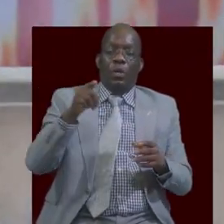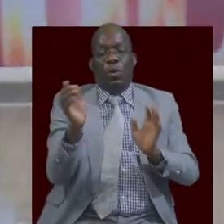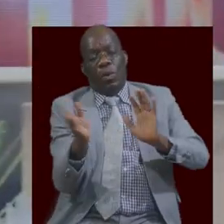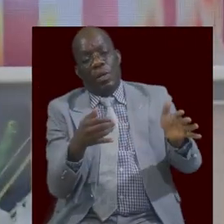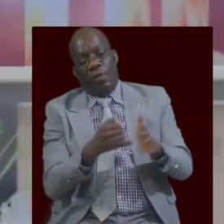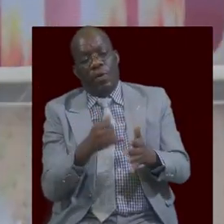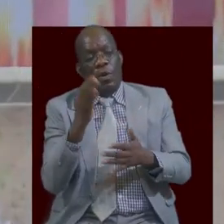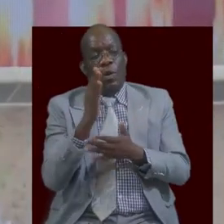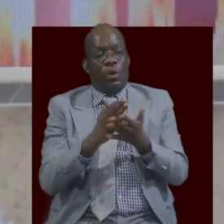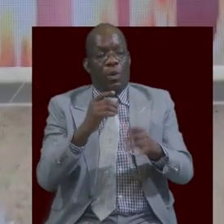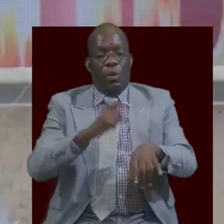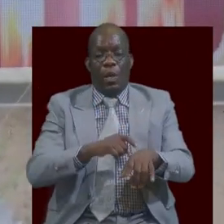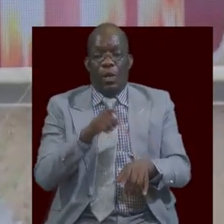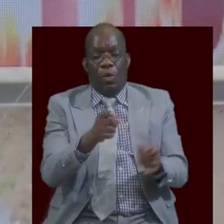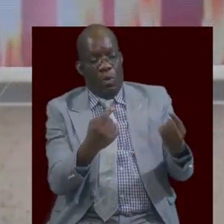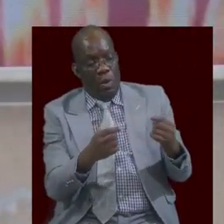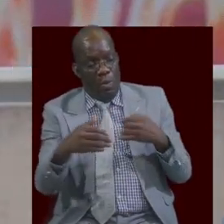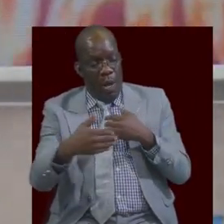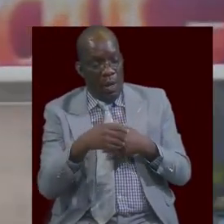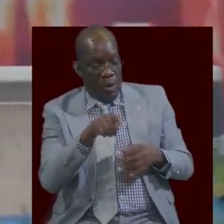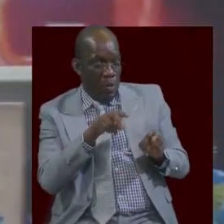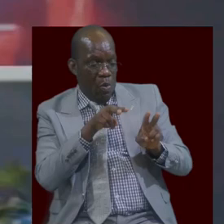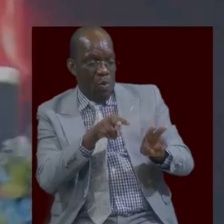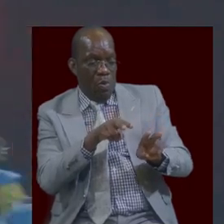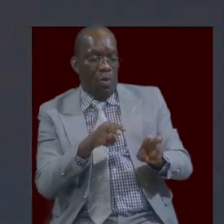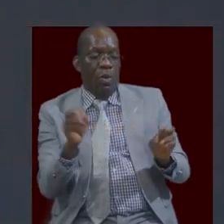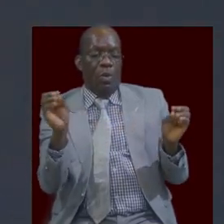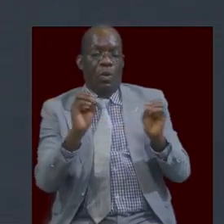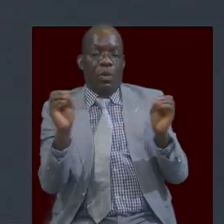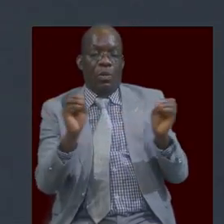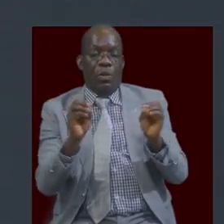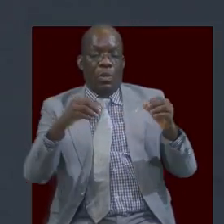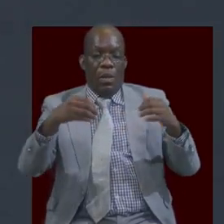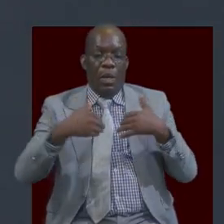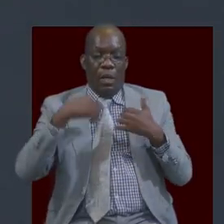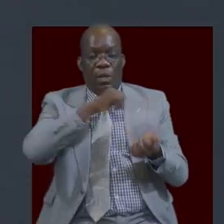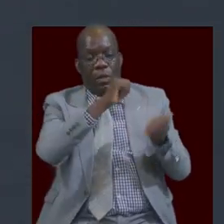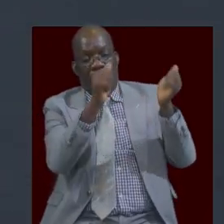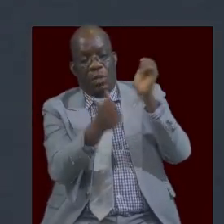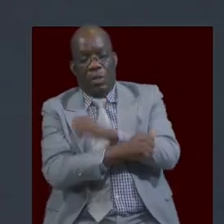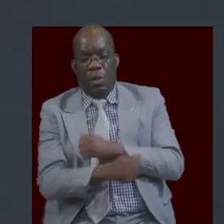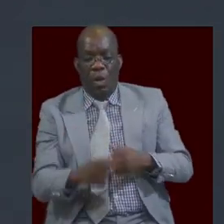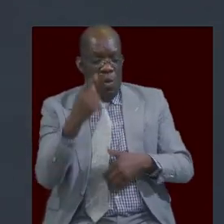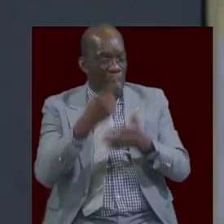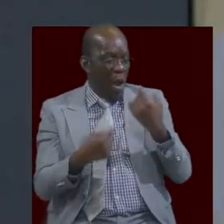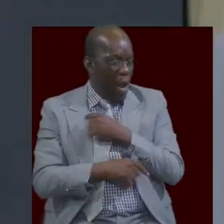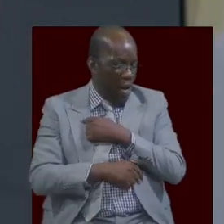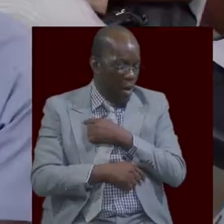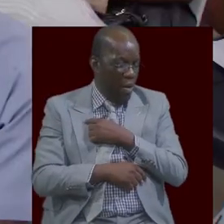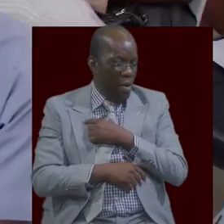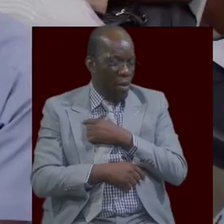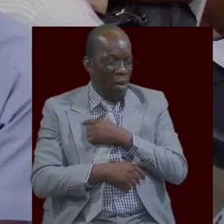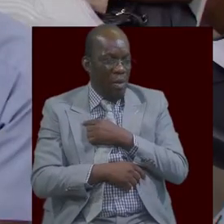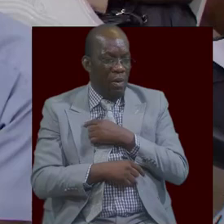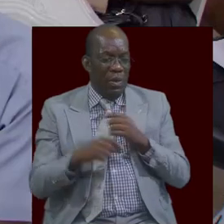come back and you look at it, nothing has changed. You say, what? This